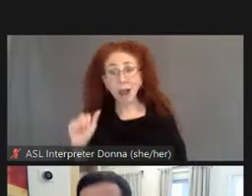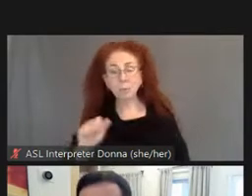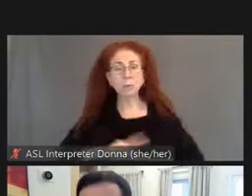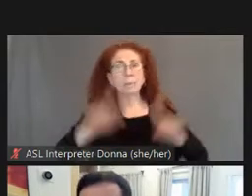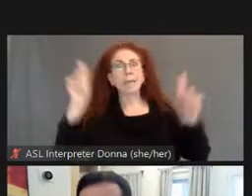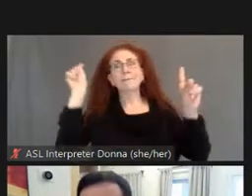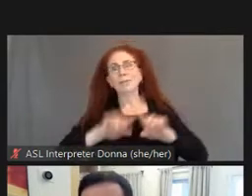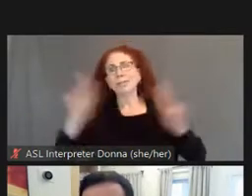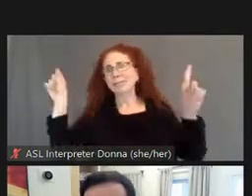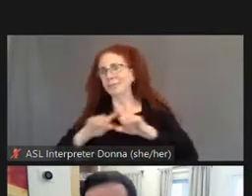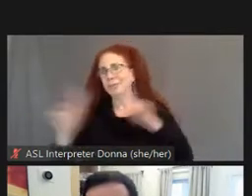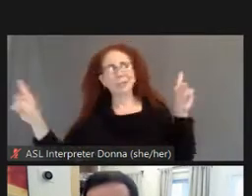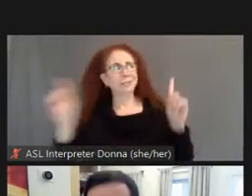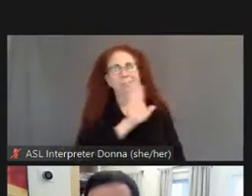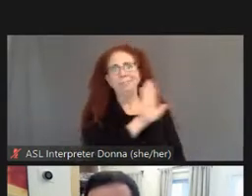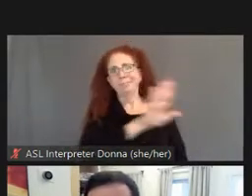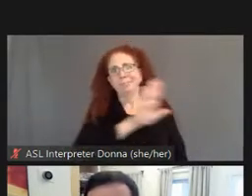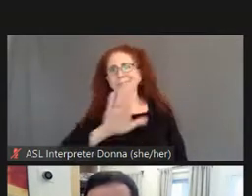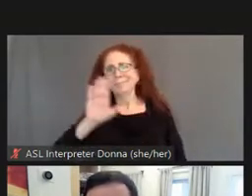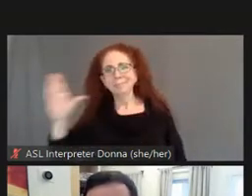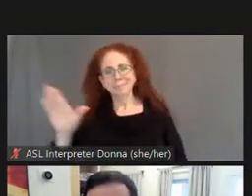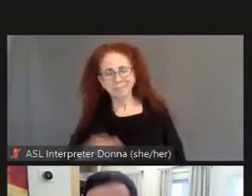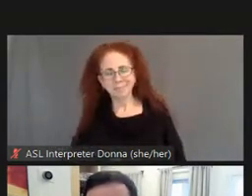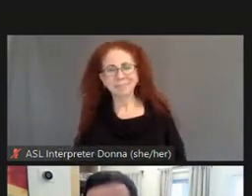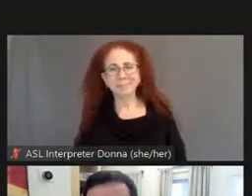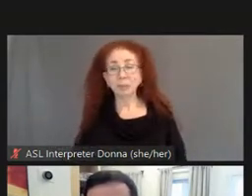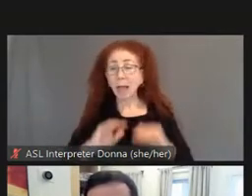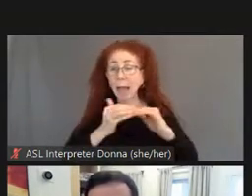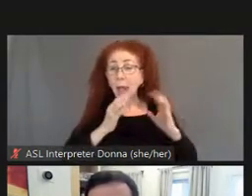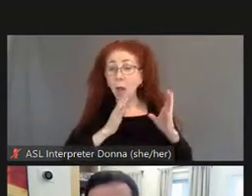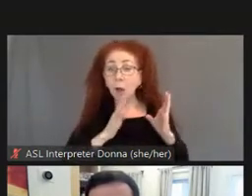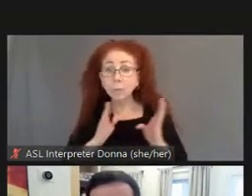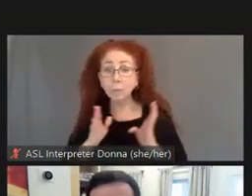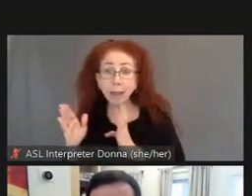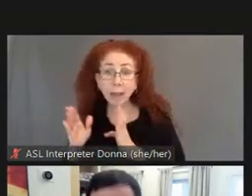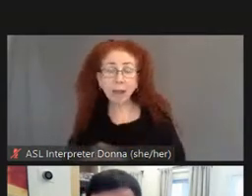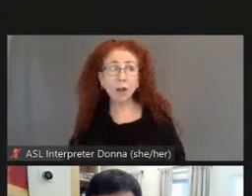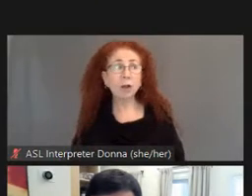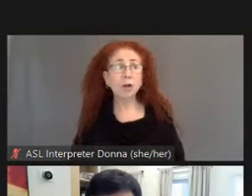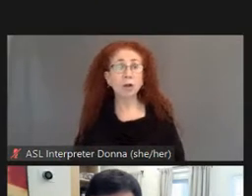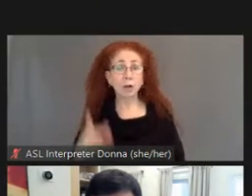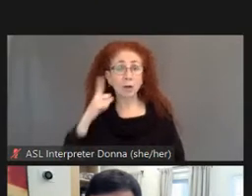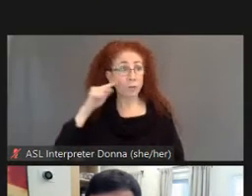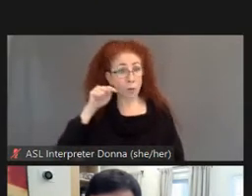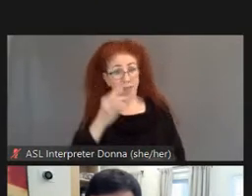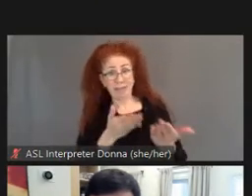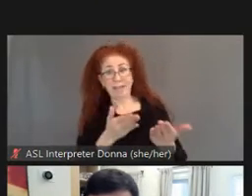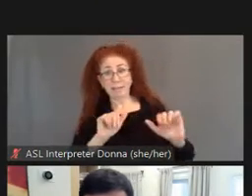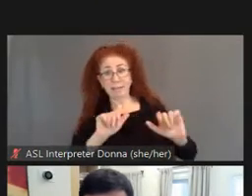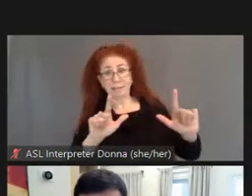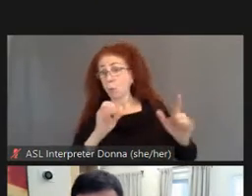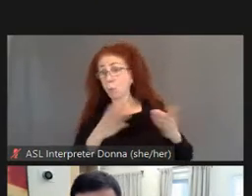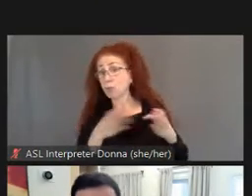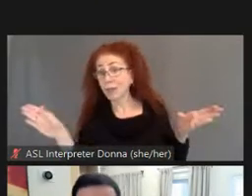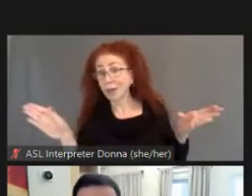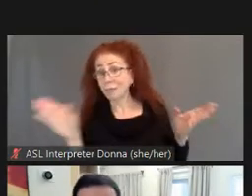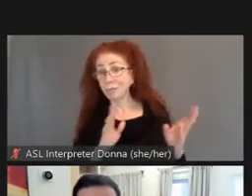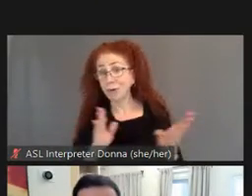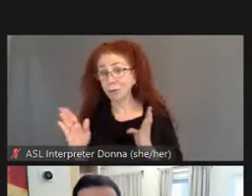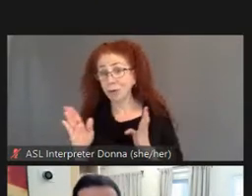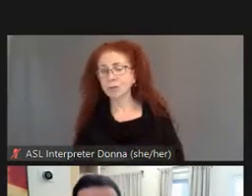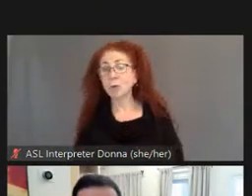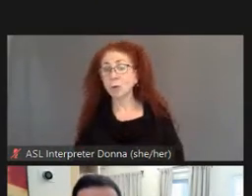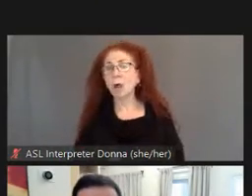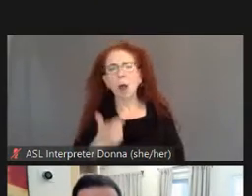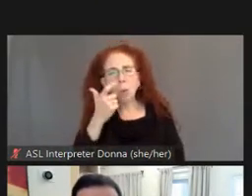different. And in terms of preparation for this particular piece and in general, I watched